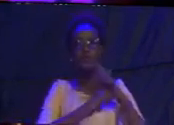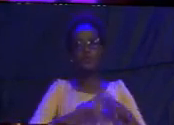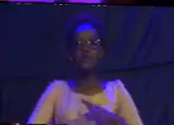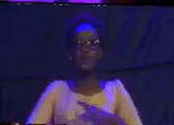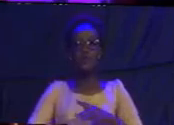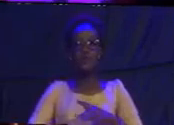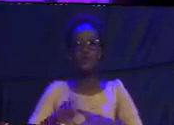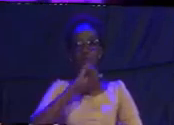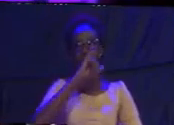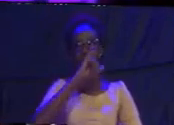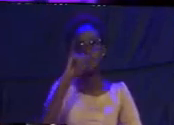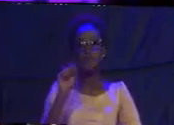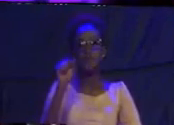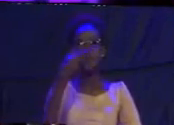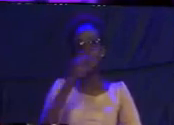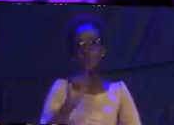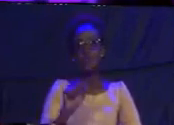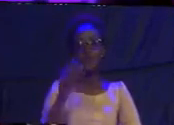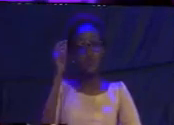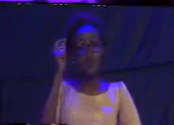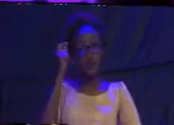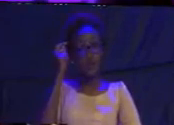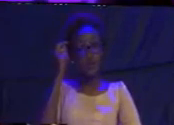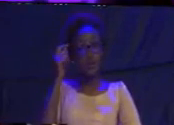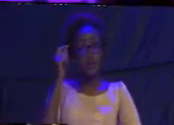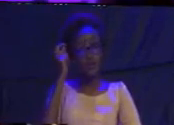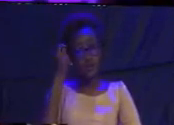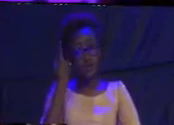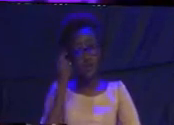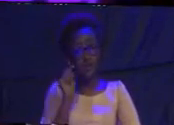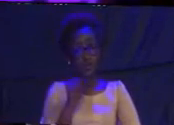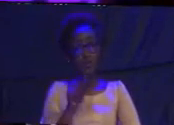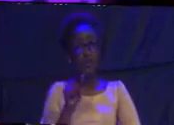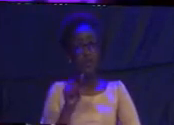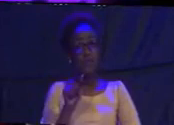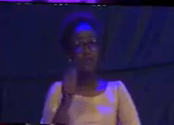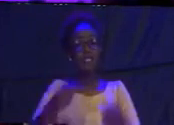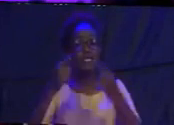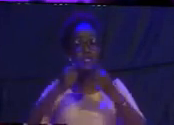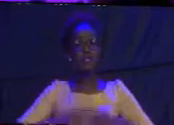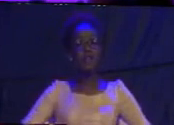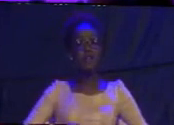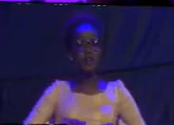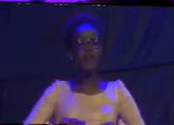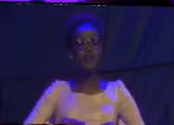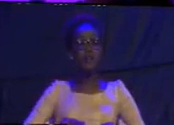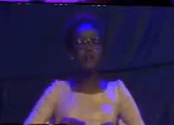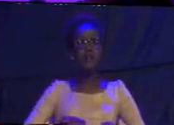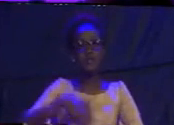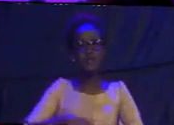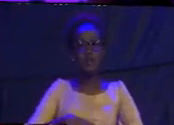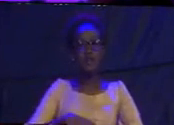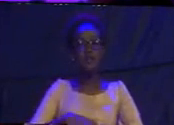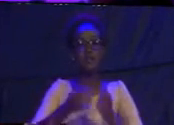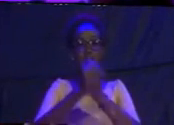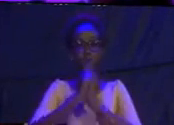When Joshua heard this, he tore his clothes and fell to